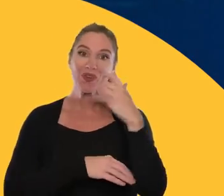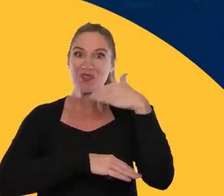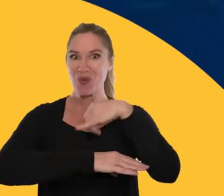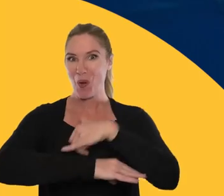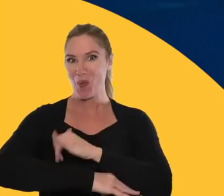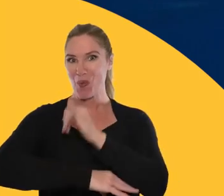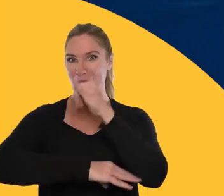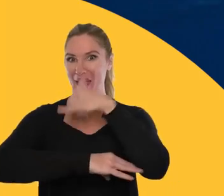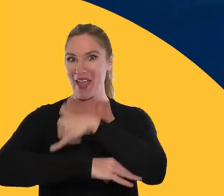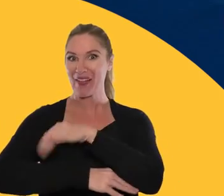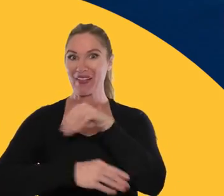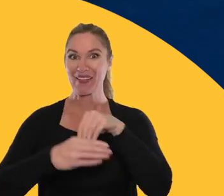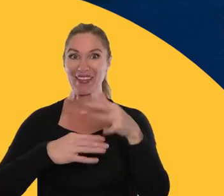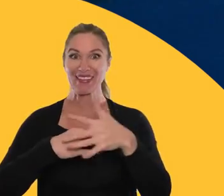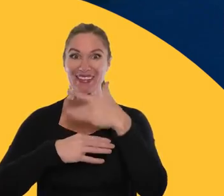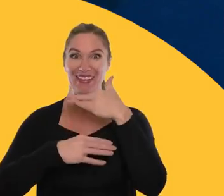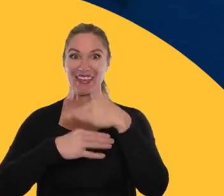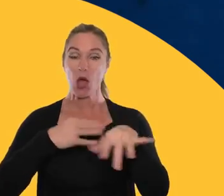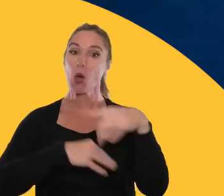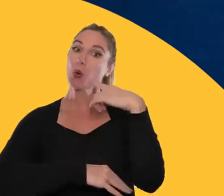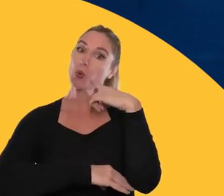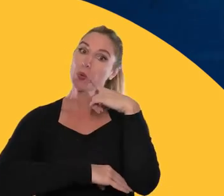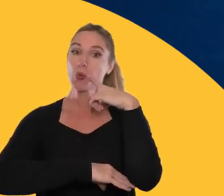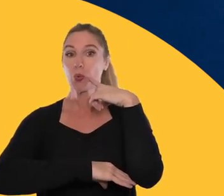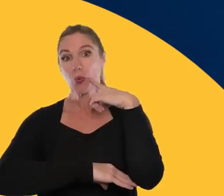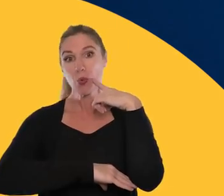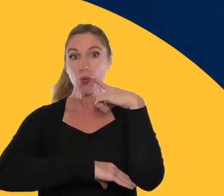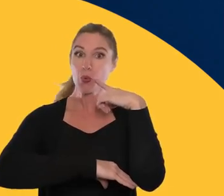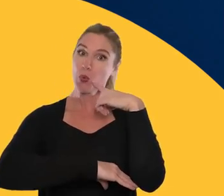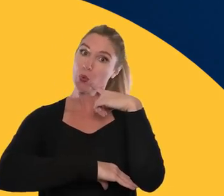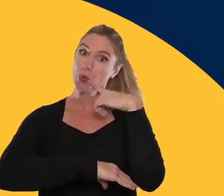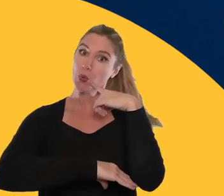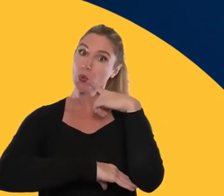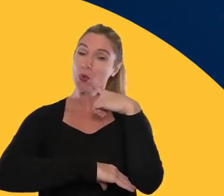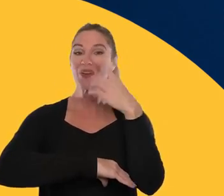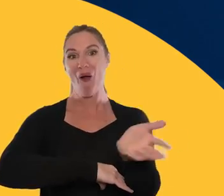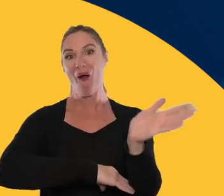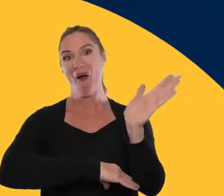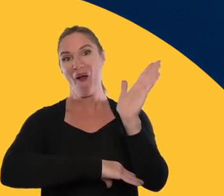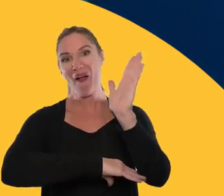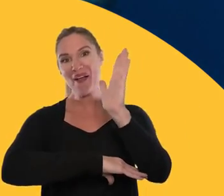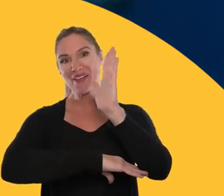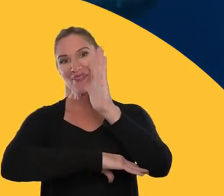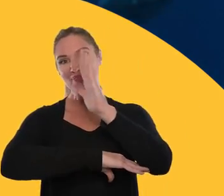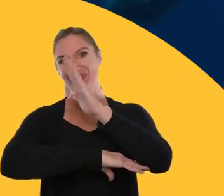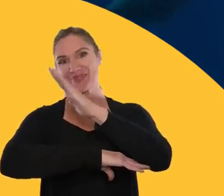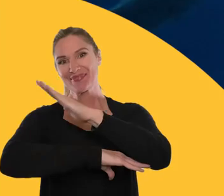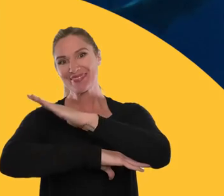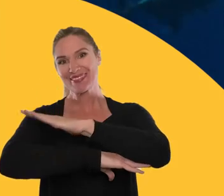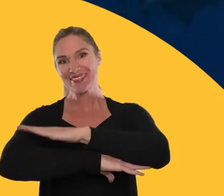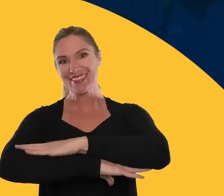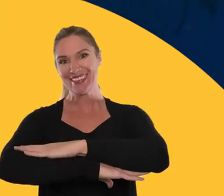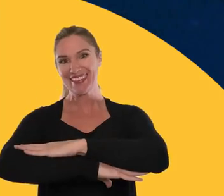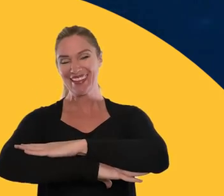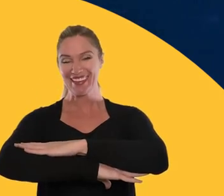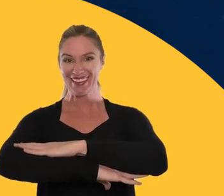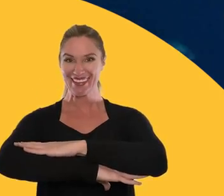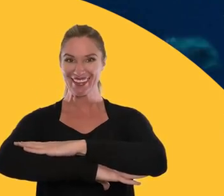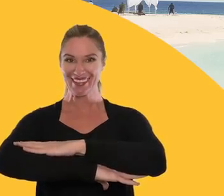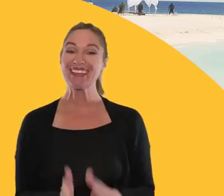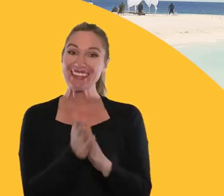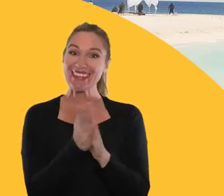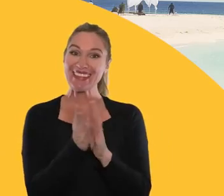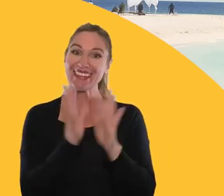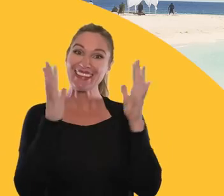Whistle, whistle, whistle. The whale in the sea goes whistle, whistle, whistle all through the